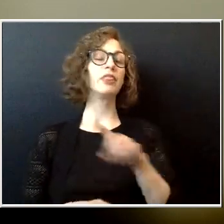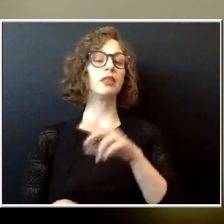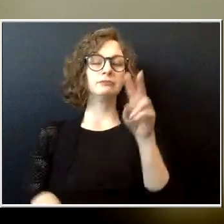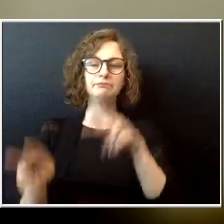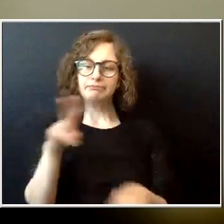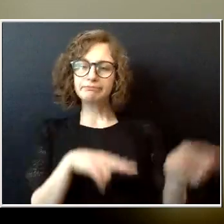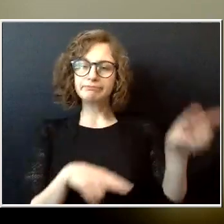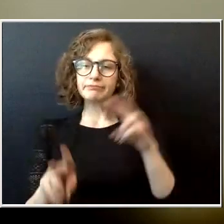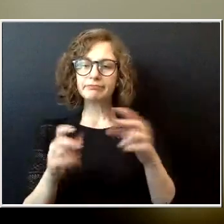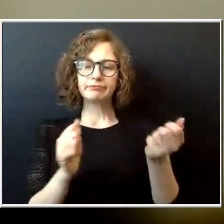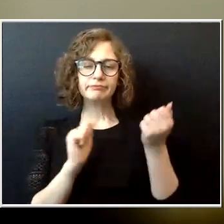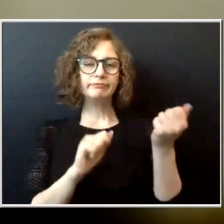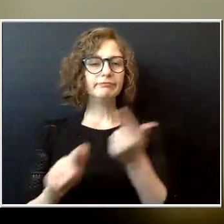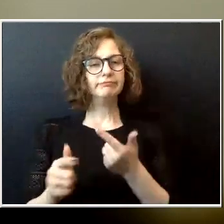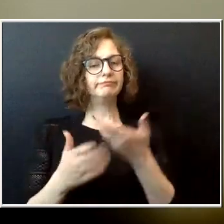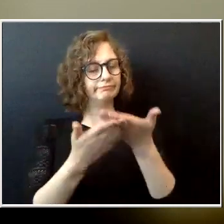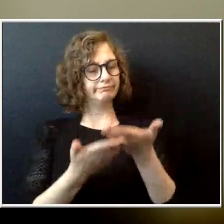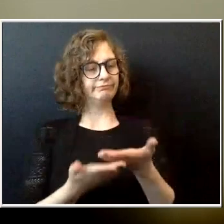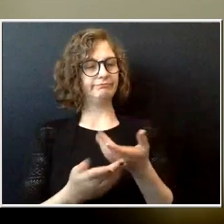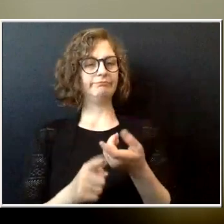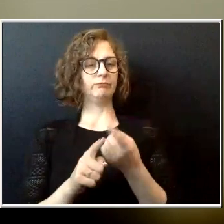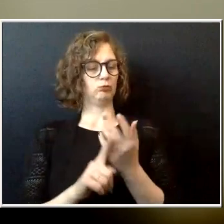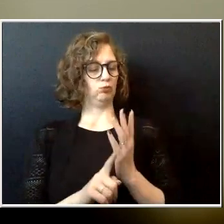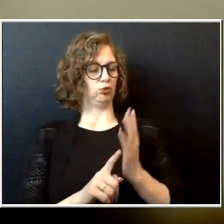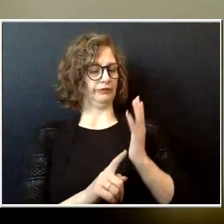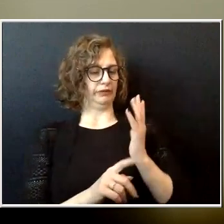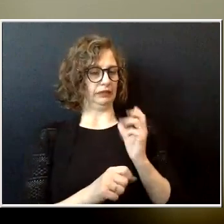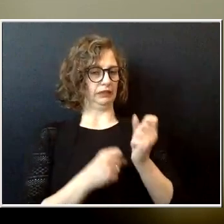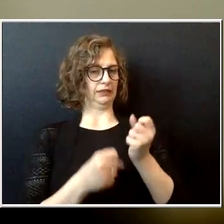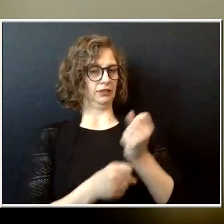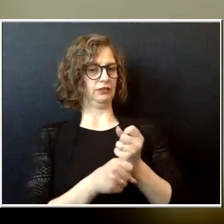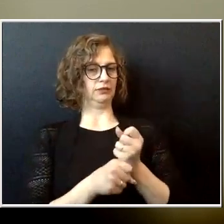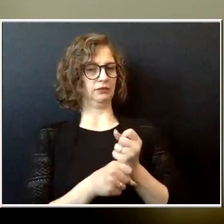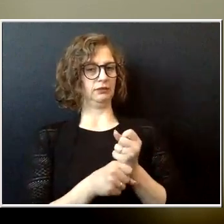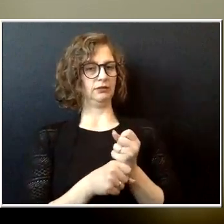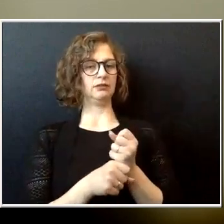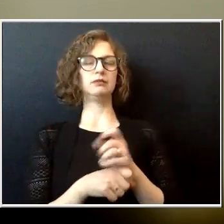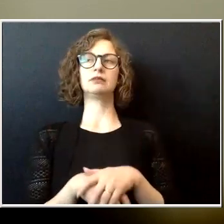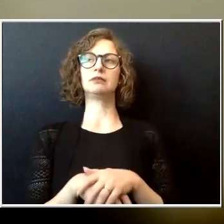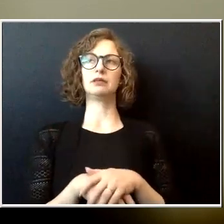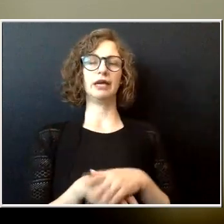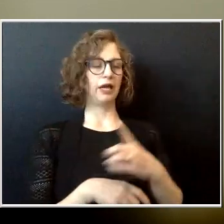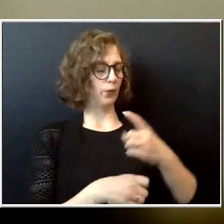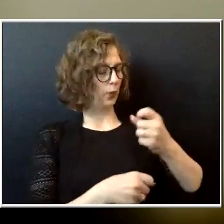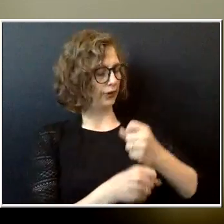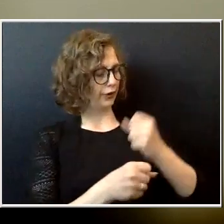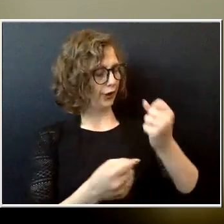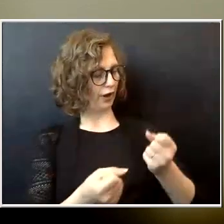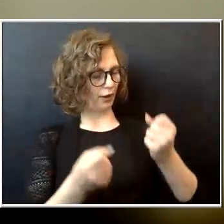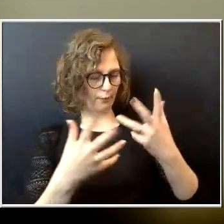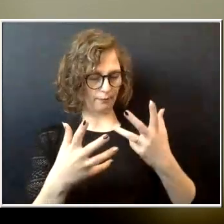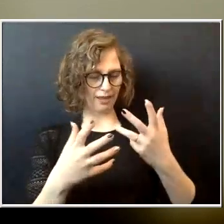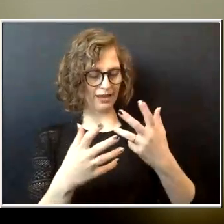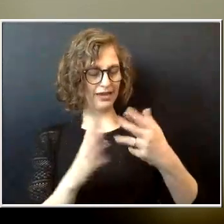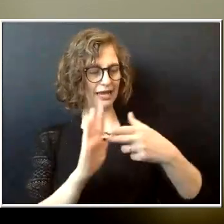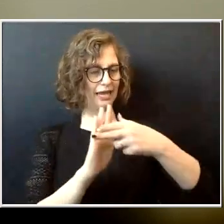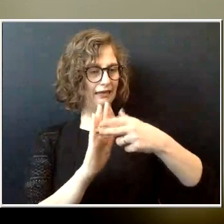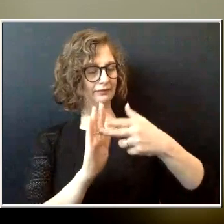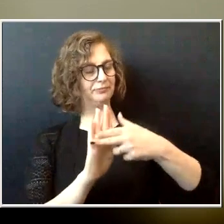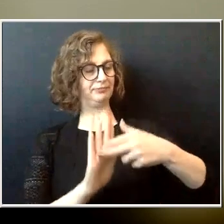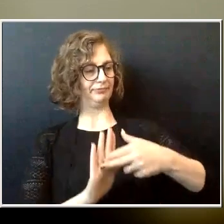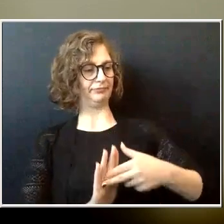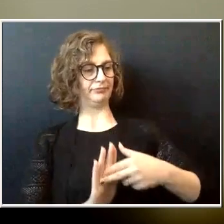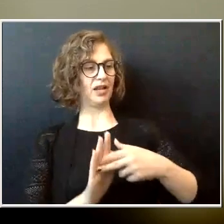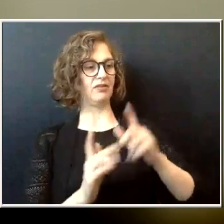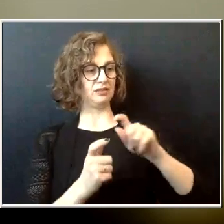from previous years. So they looked at how many cancers were actually diagnosed, what was the change in those over all of the years, and